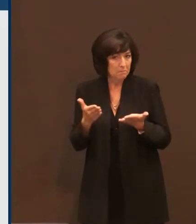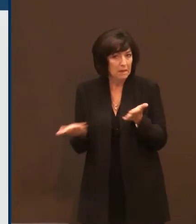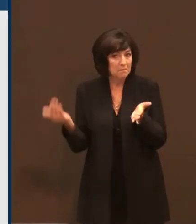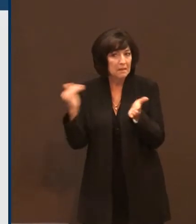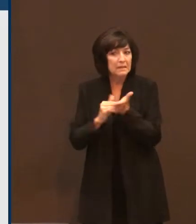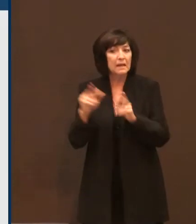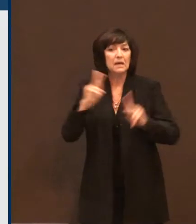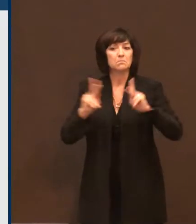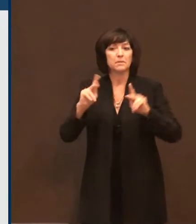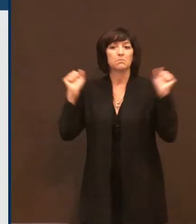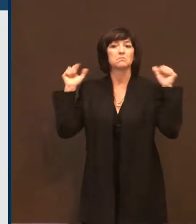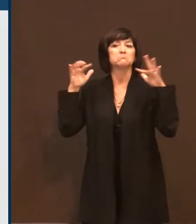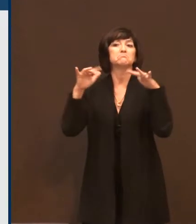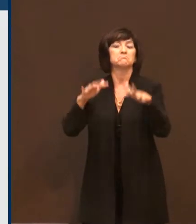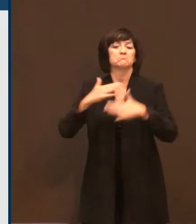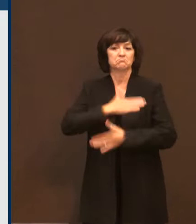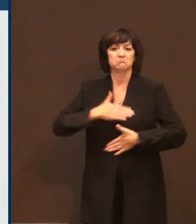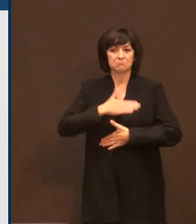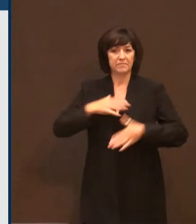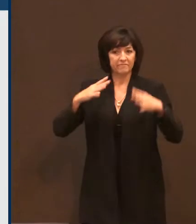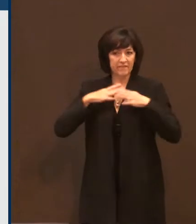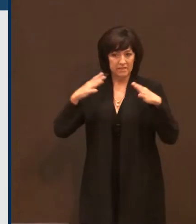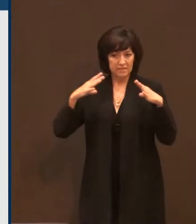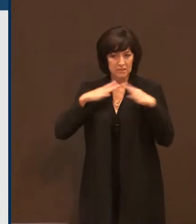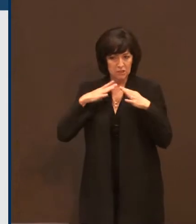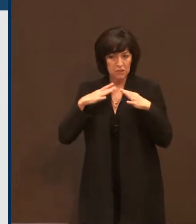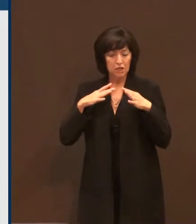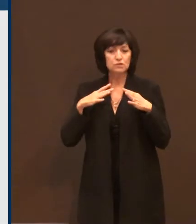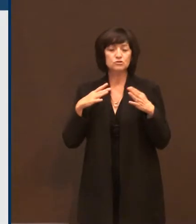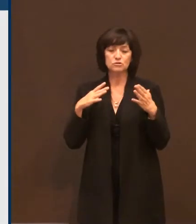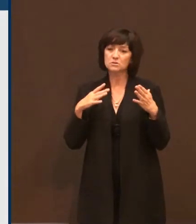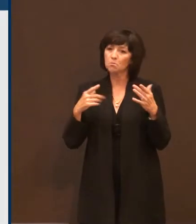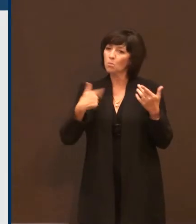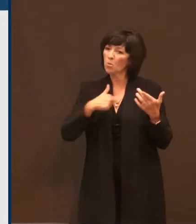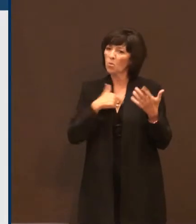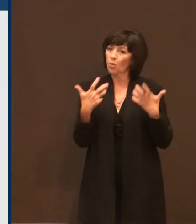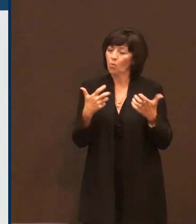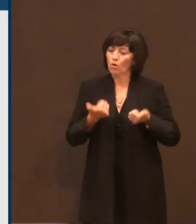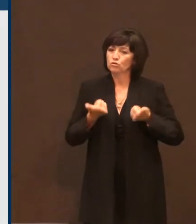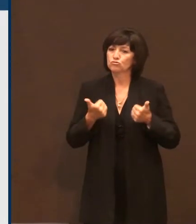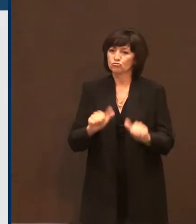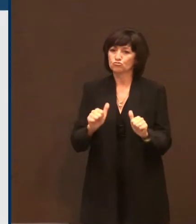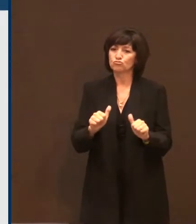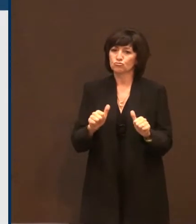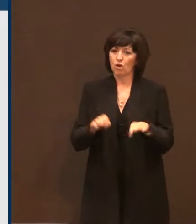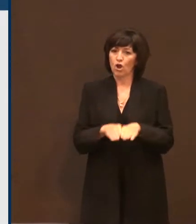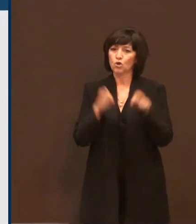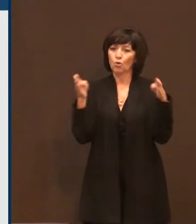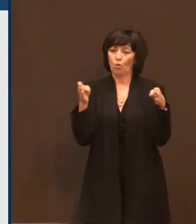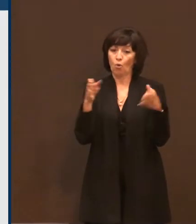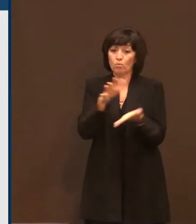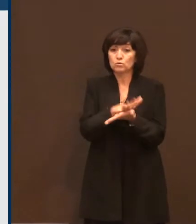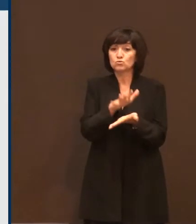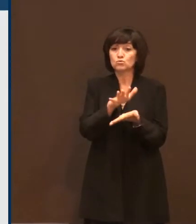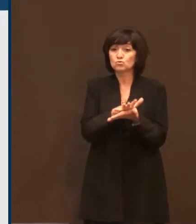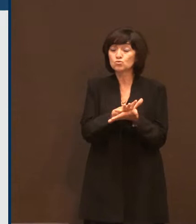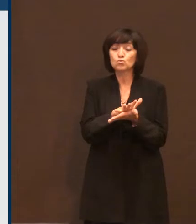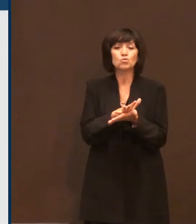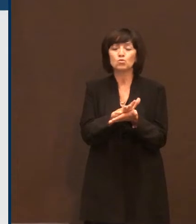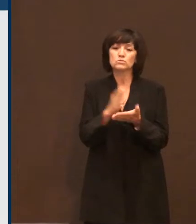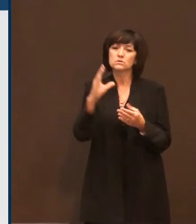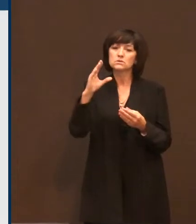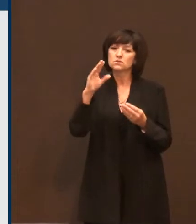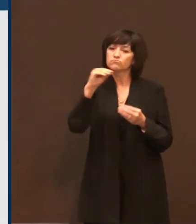beyond that as we do try to open the schools in a hybrid kind of way. So here shows